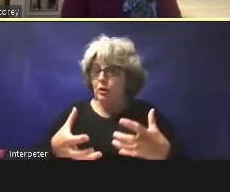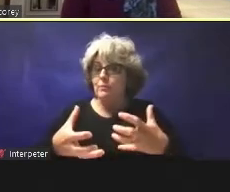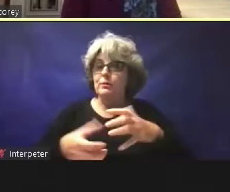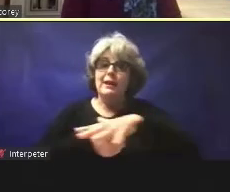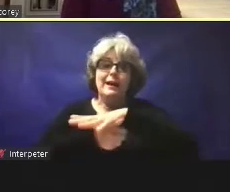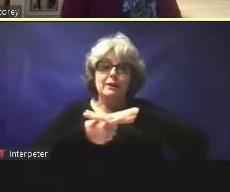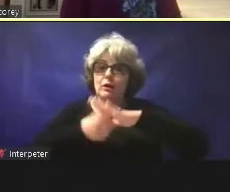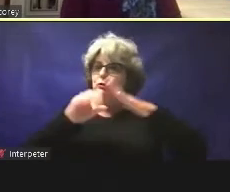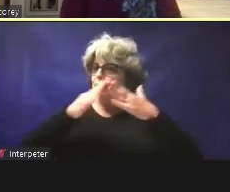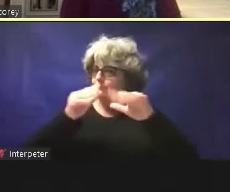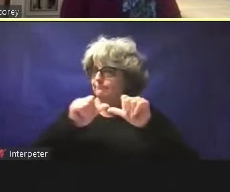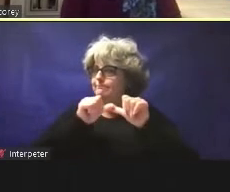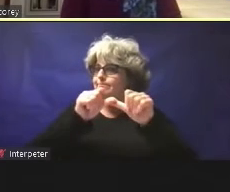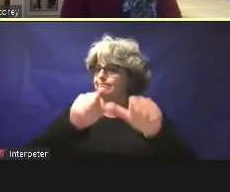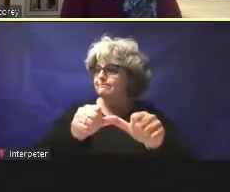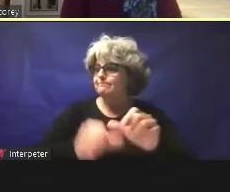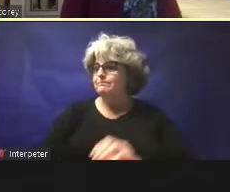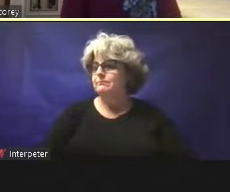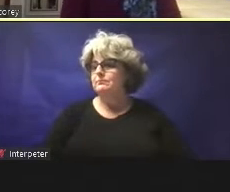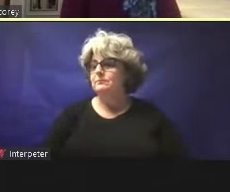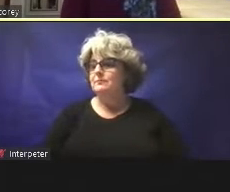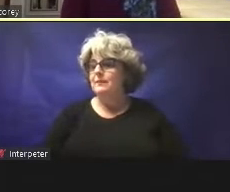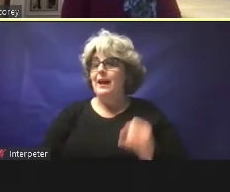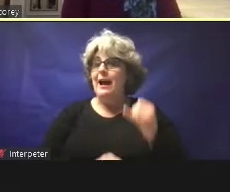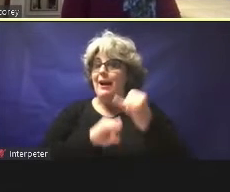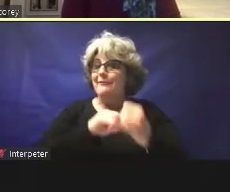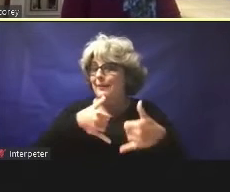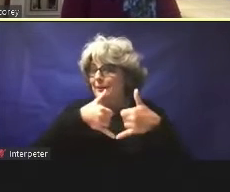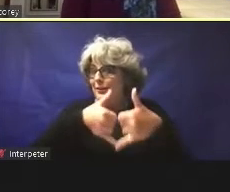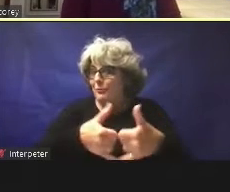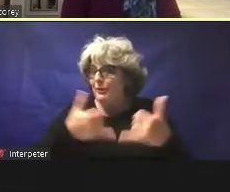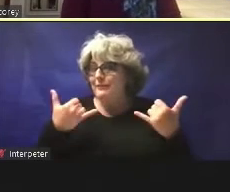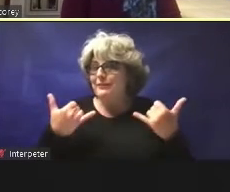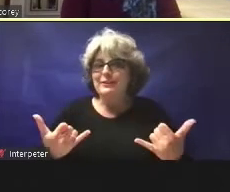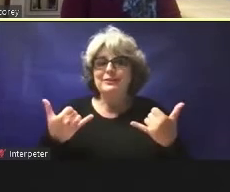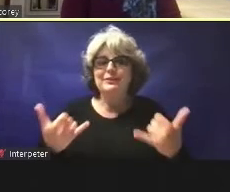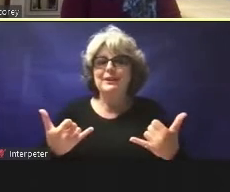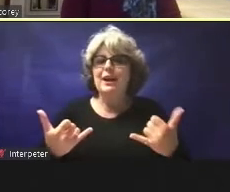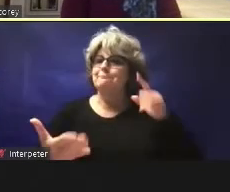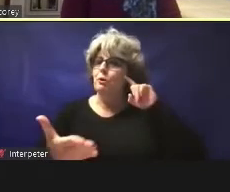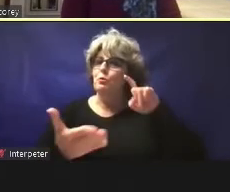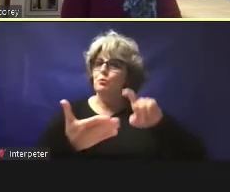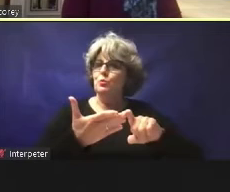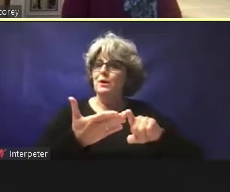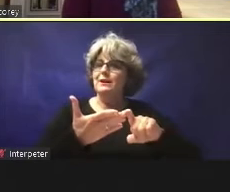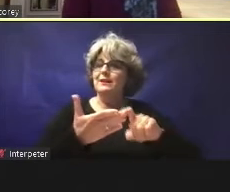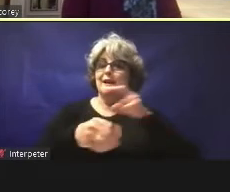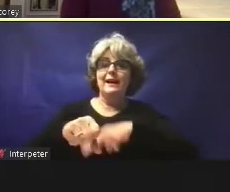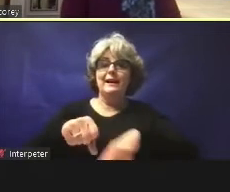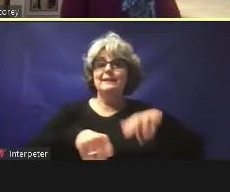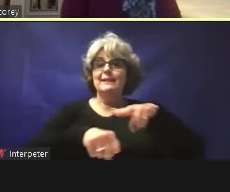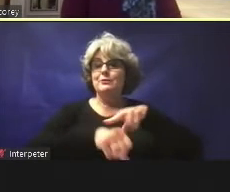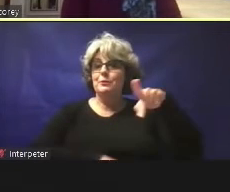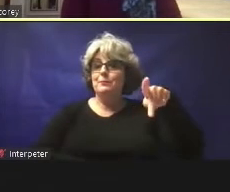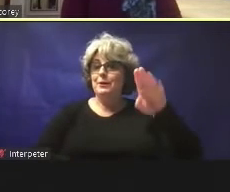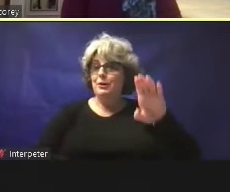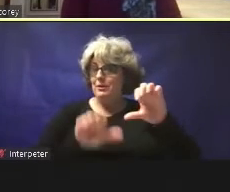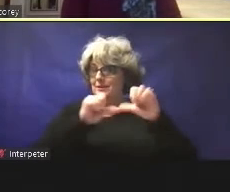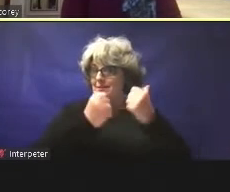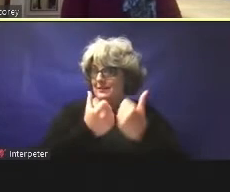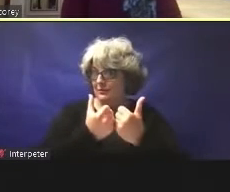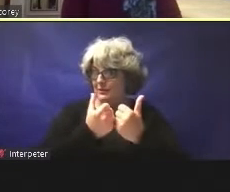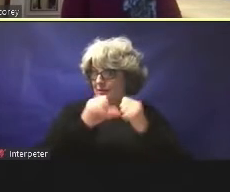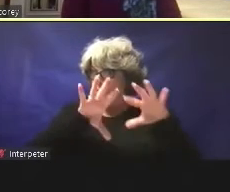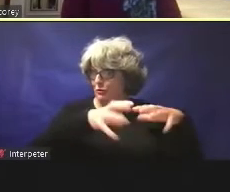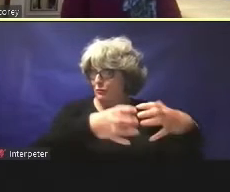local communities. And so our final award for this evening recognizes a National Peace Corps Association